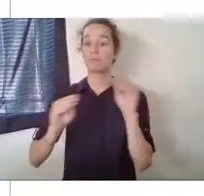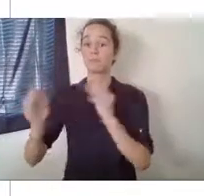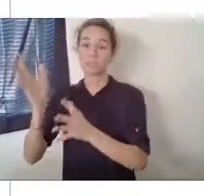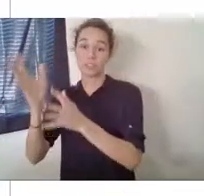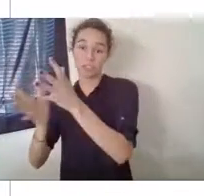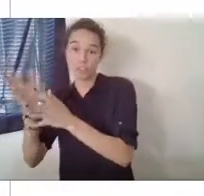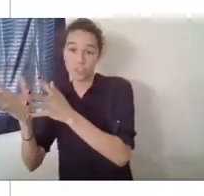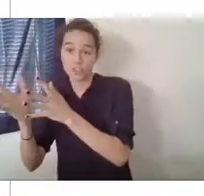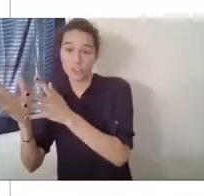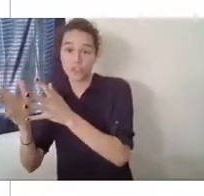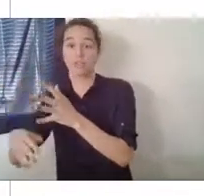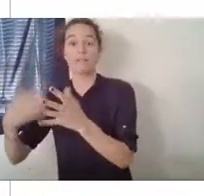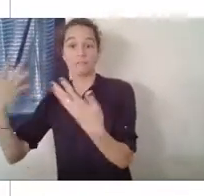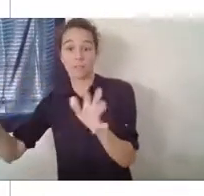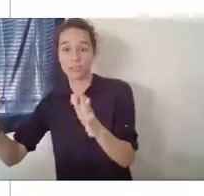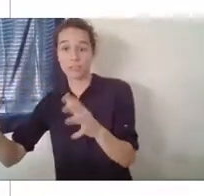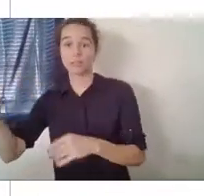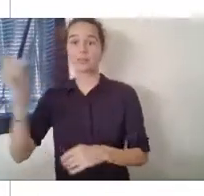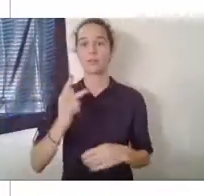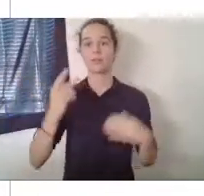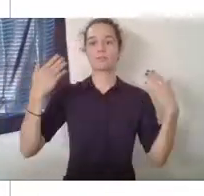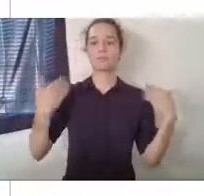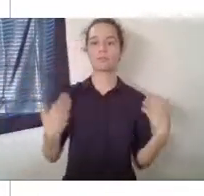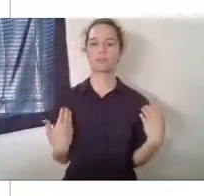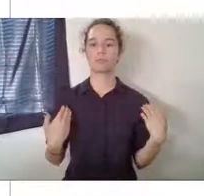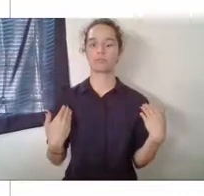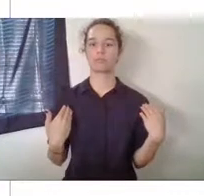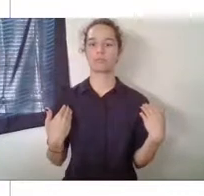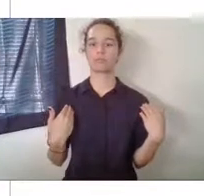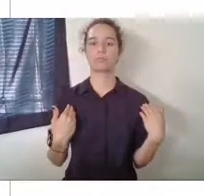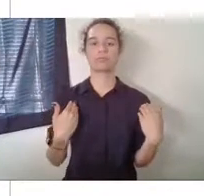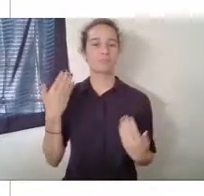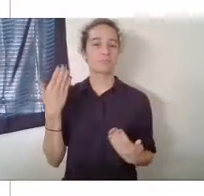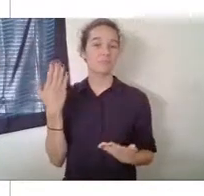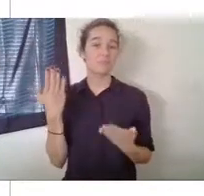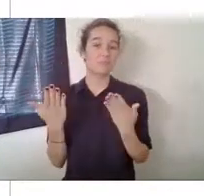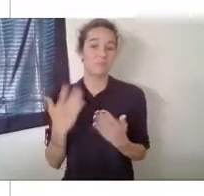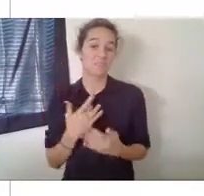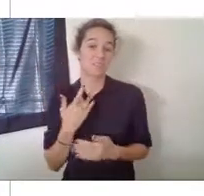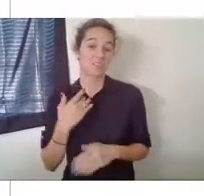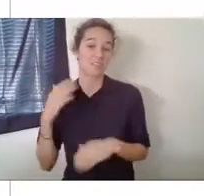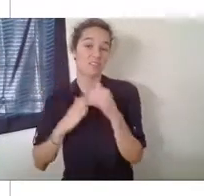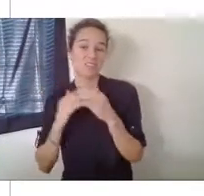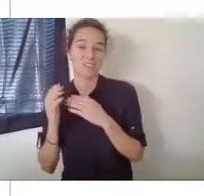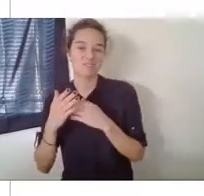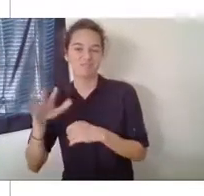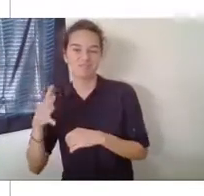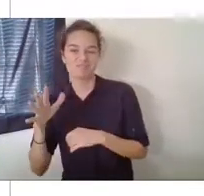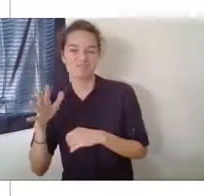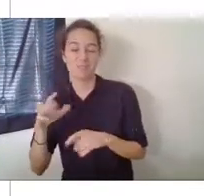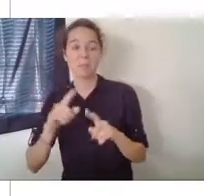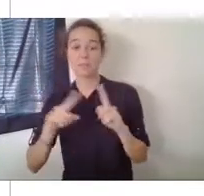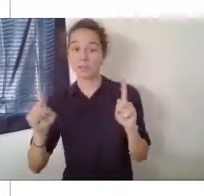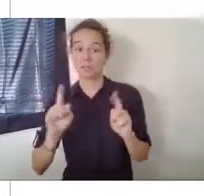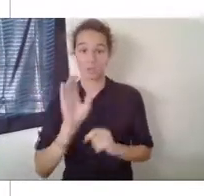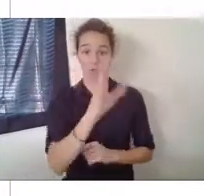gesturing. It may not feel the most comfortable, but it looks the most comfortable to your audience. Remember that